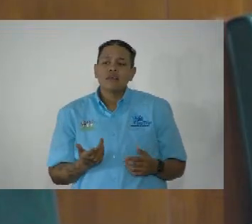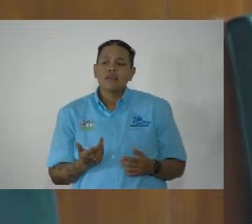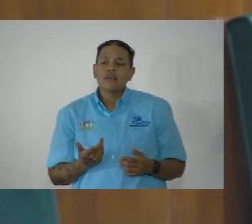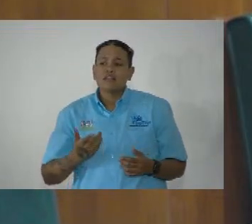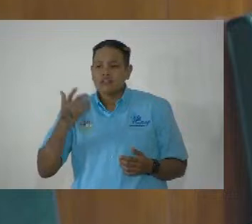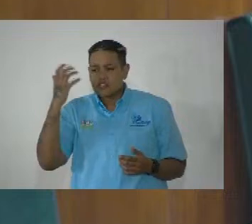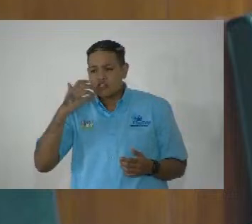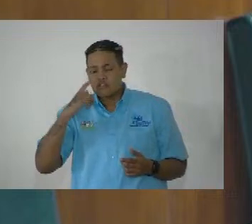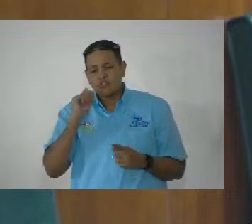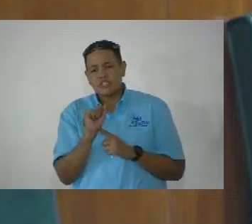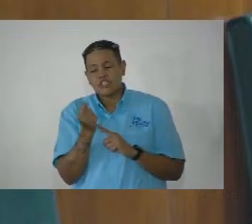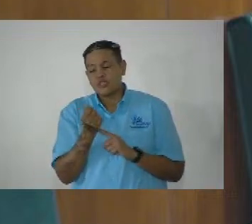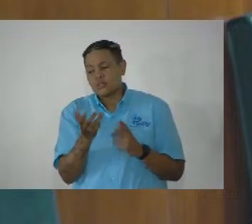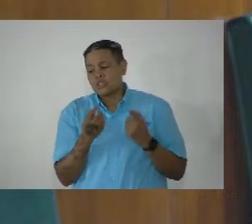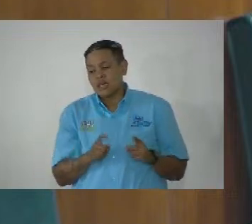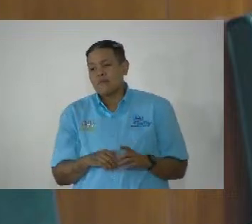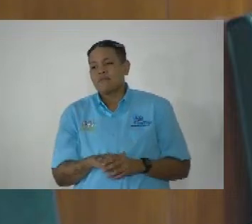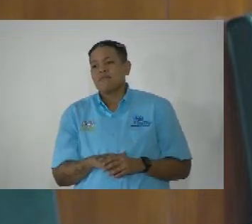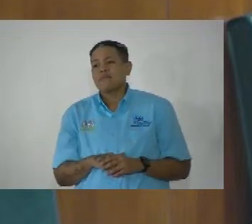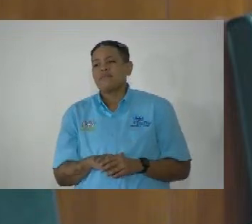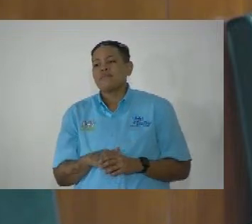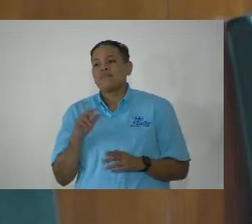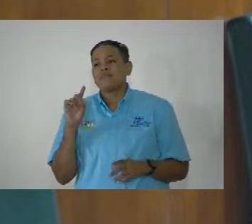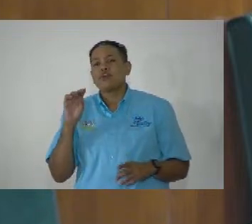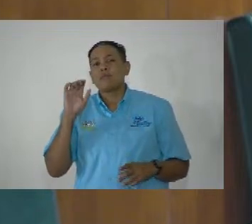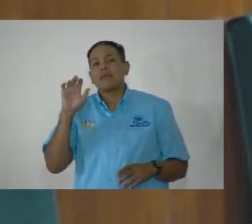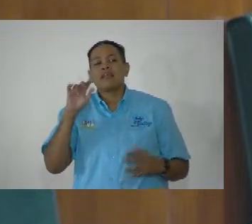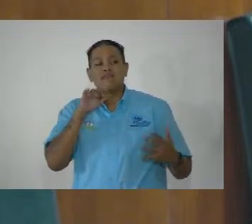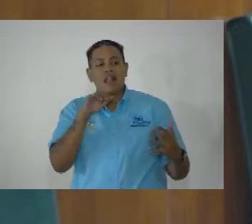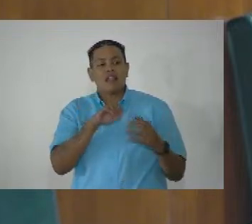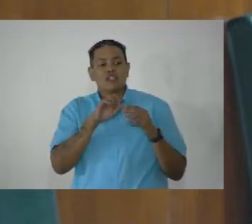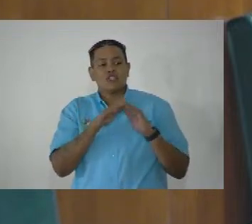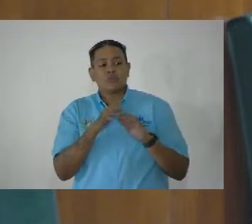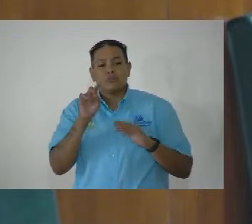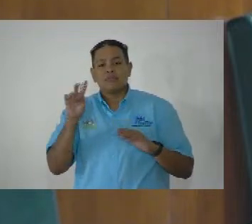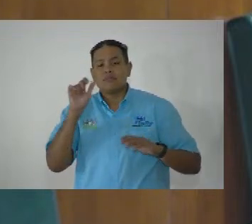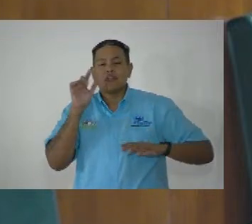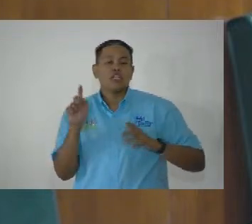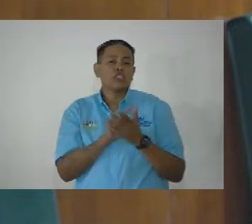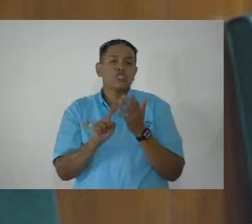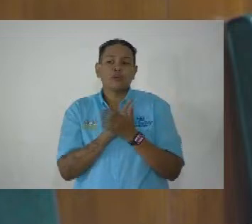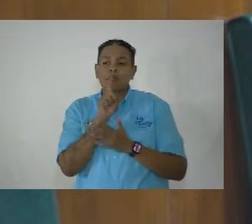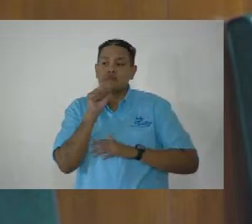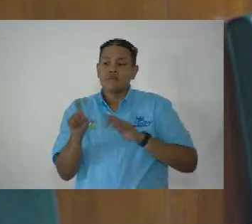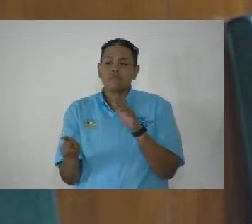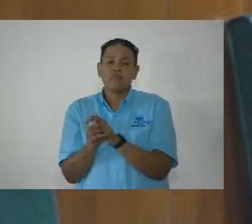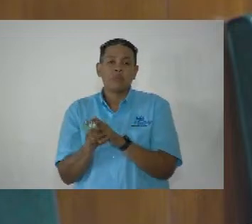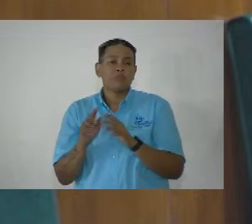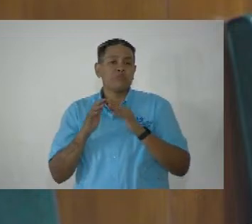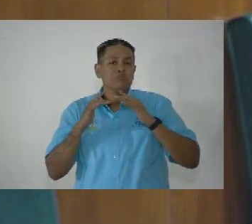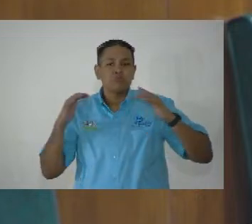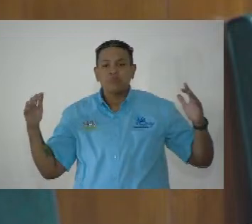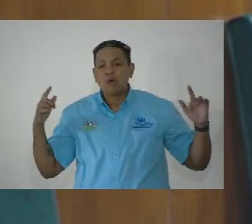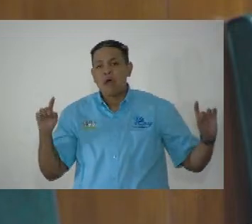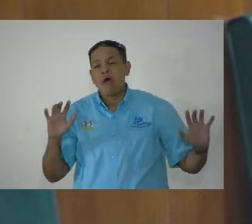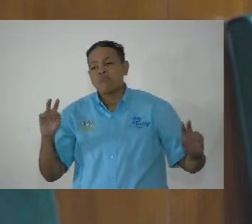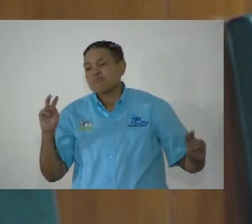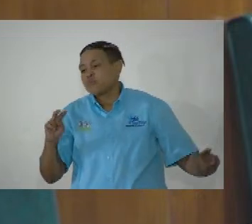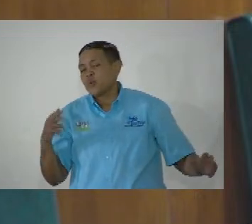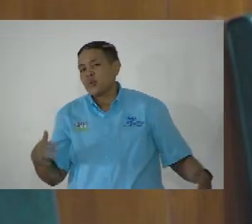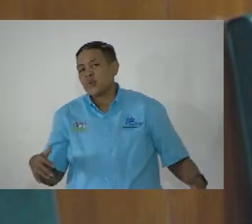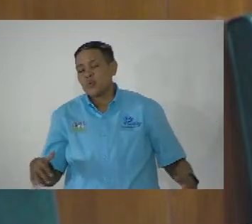serious situations. And domestic violence in Jamaica doesn't discriminate. It comes in all forms.